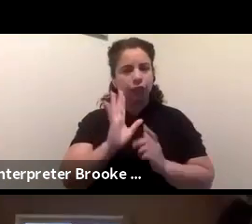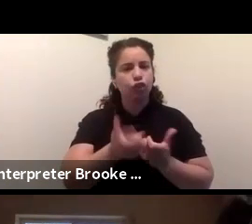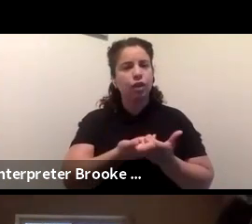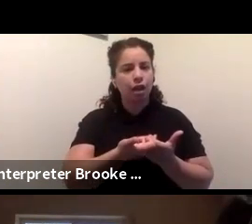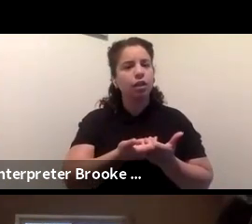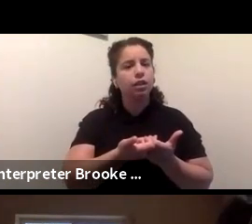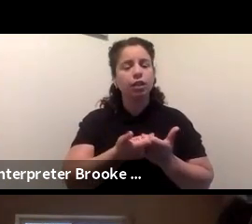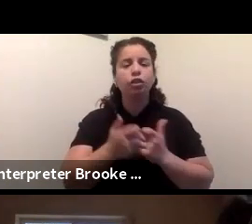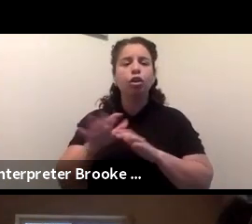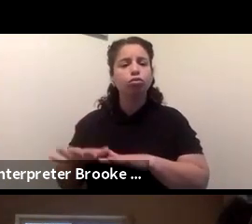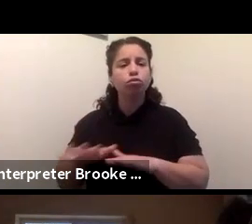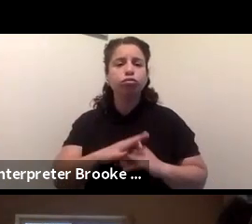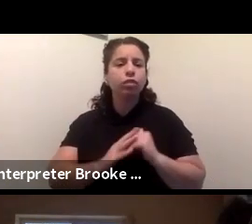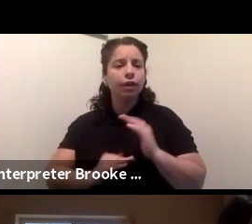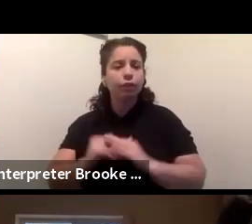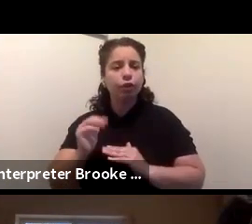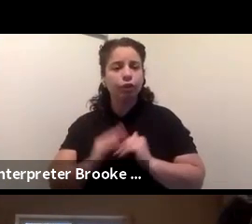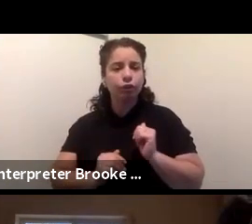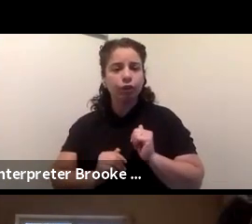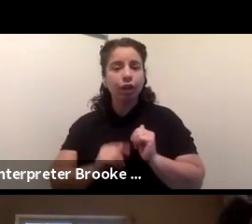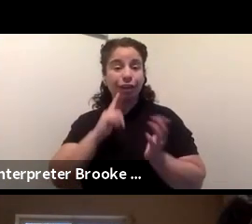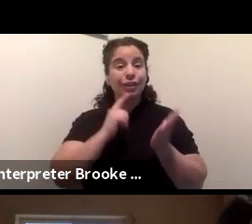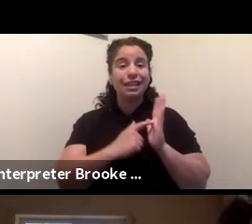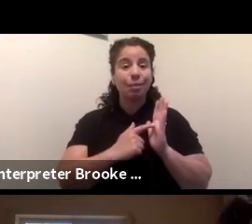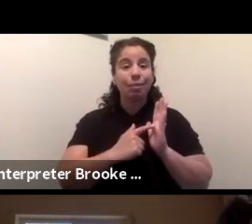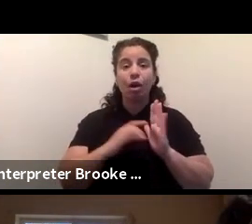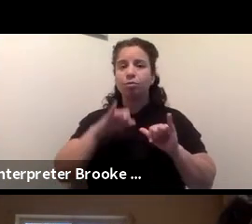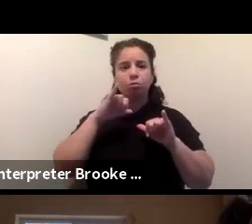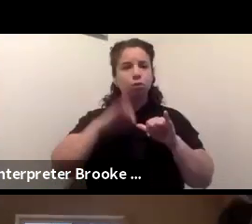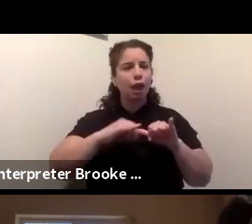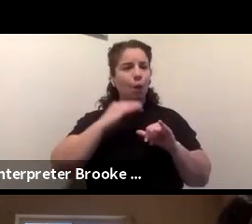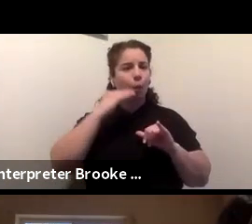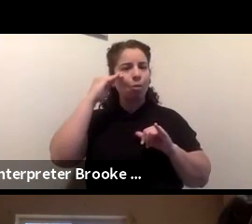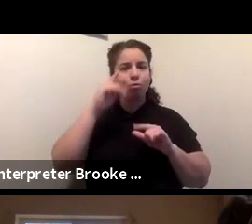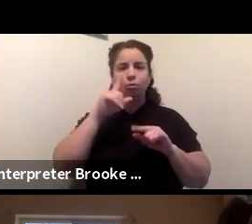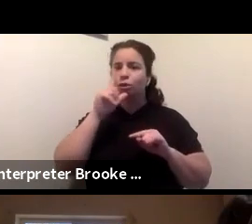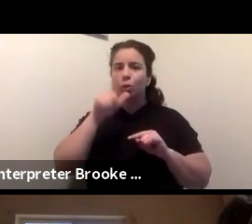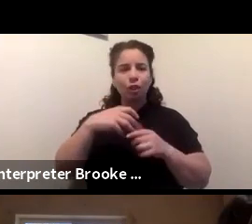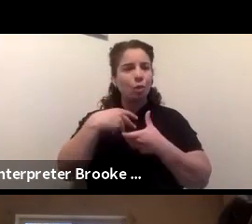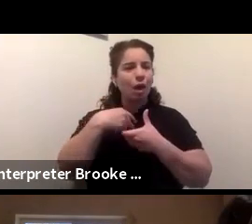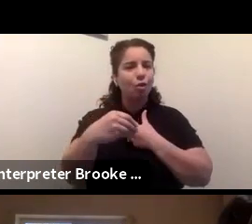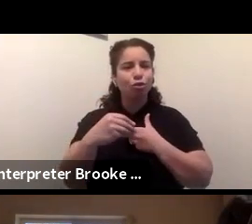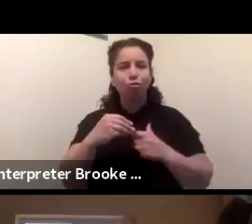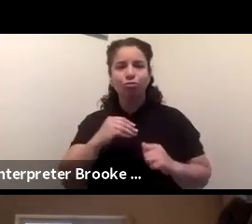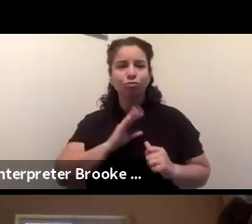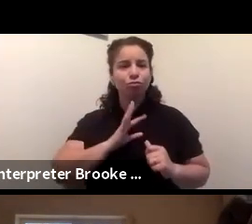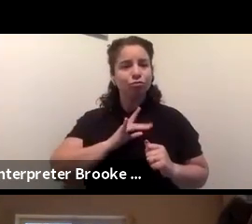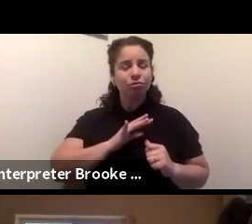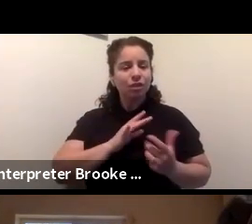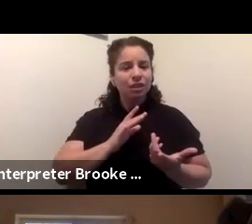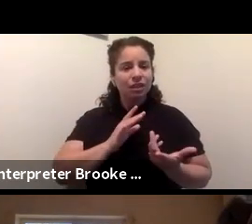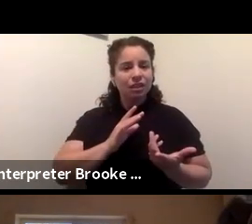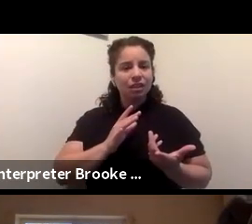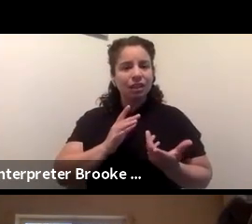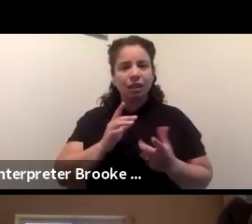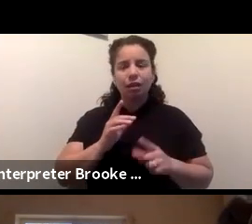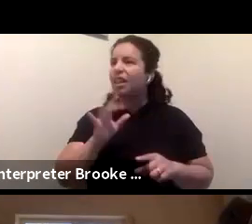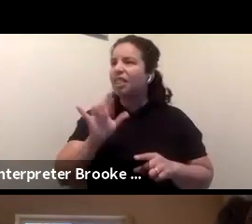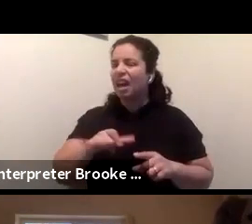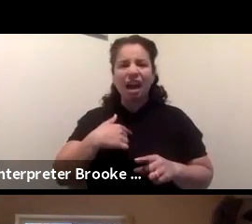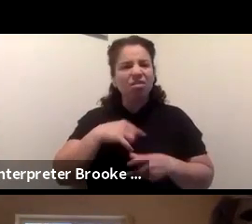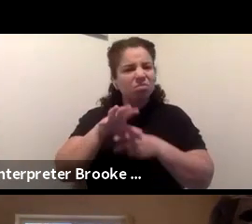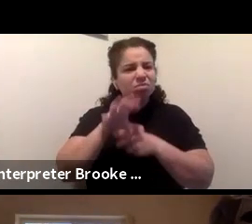comfort with not having to leave the house, which as a person with chronic pain is something familiar to me, but culturally